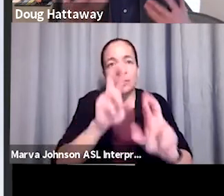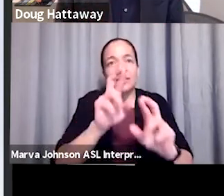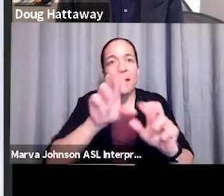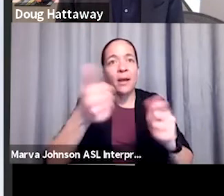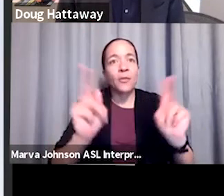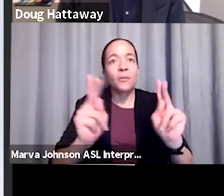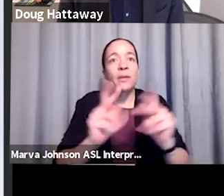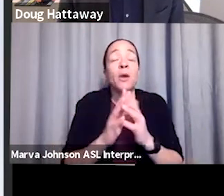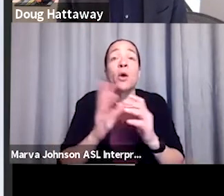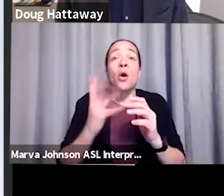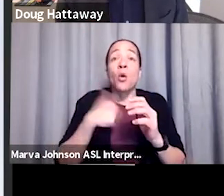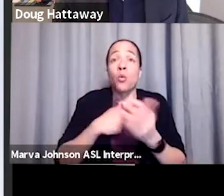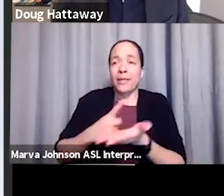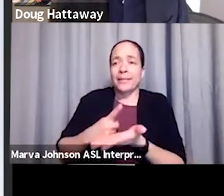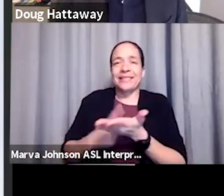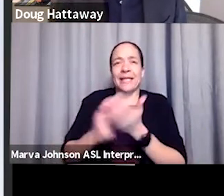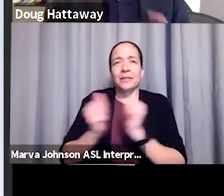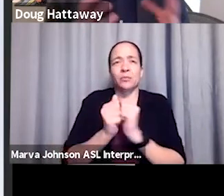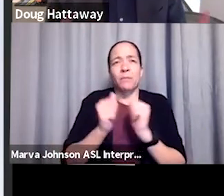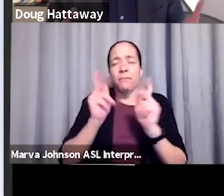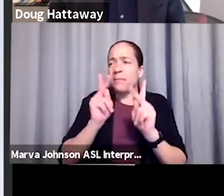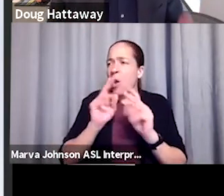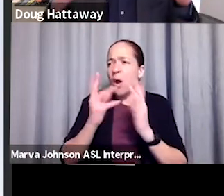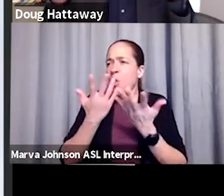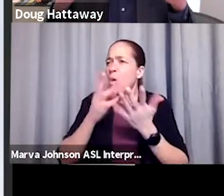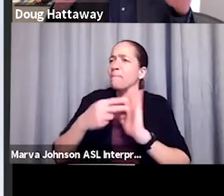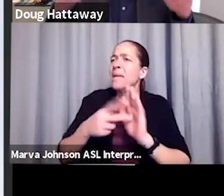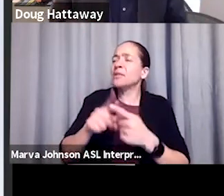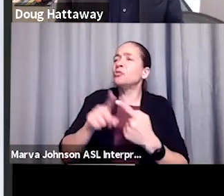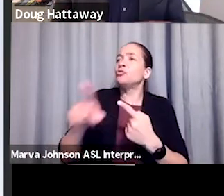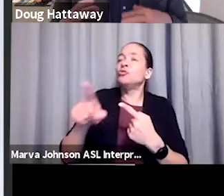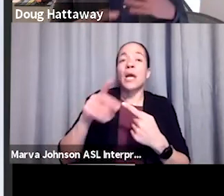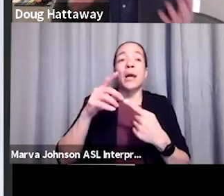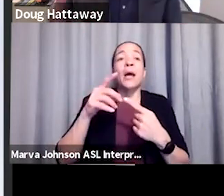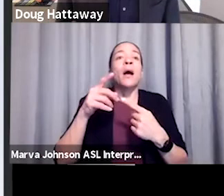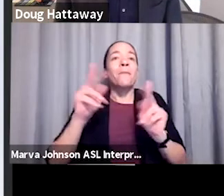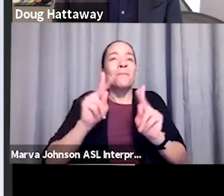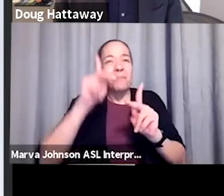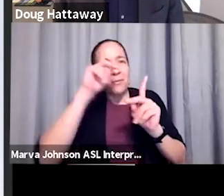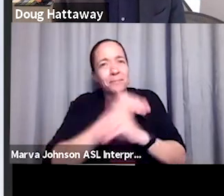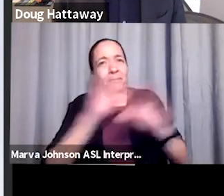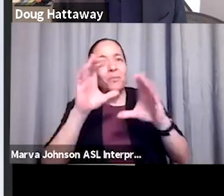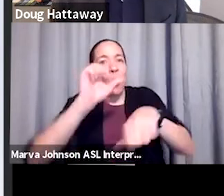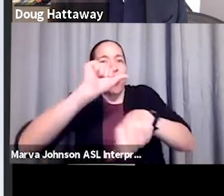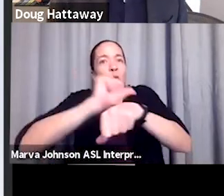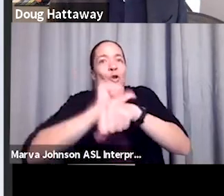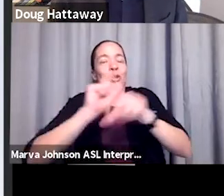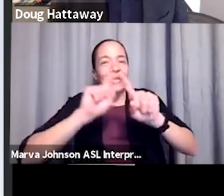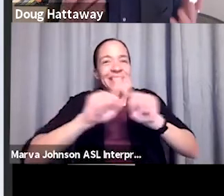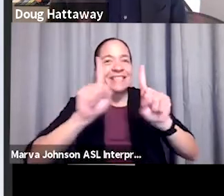what that meant to them in that other research, we saw that people saw work in lots of different ways.